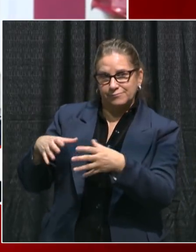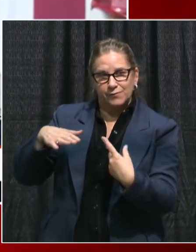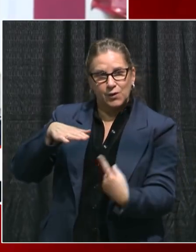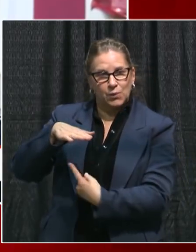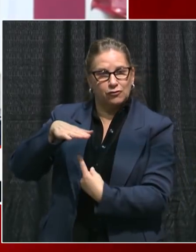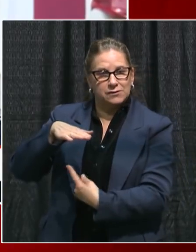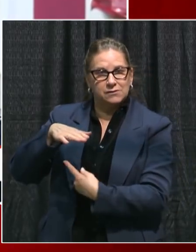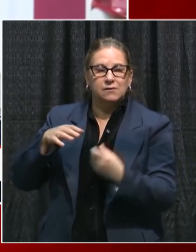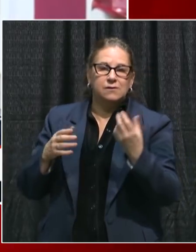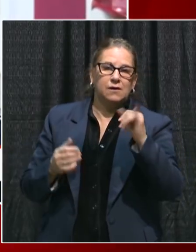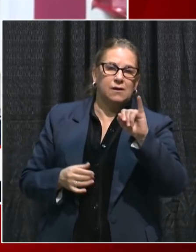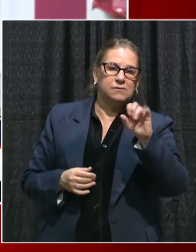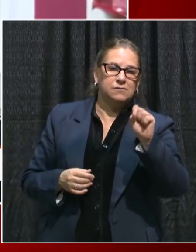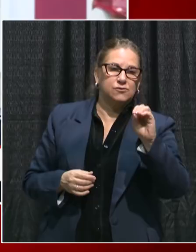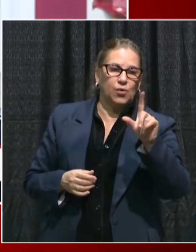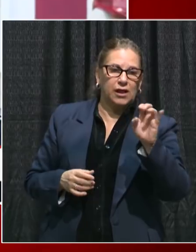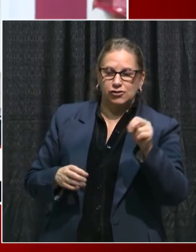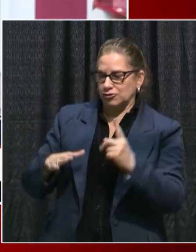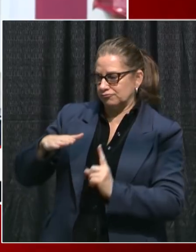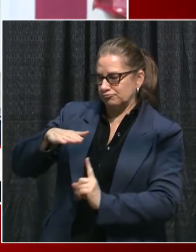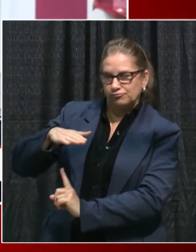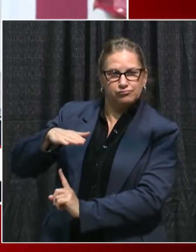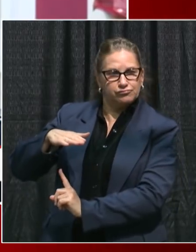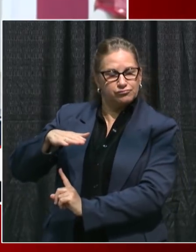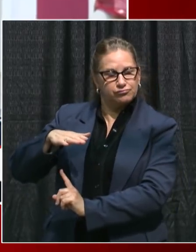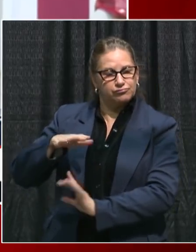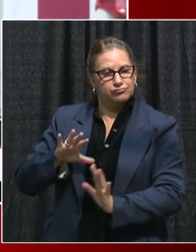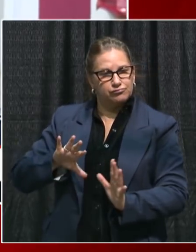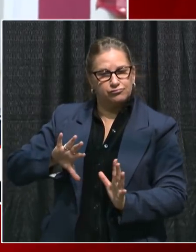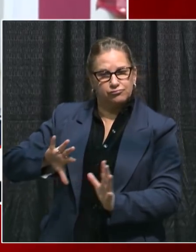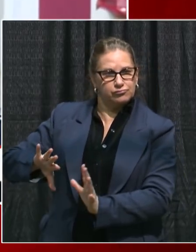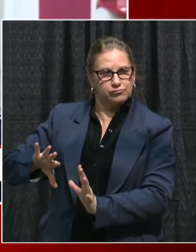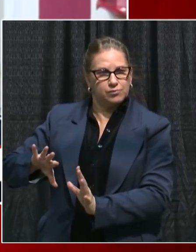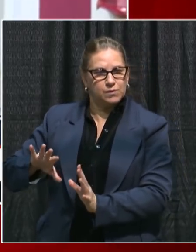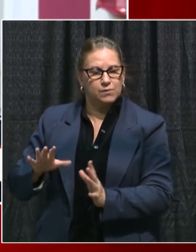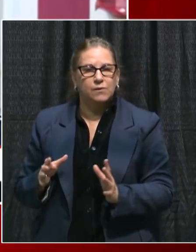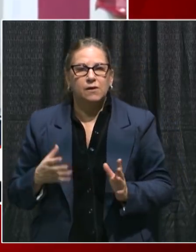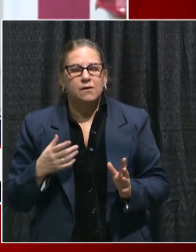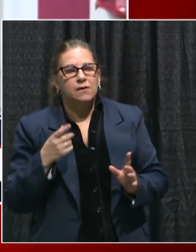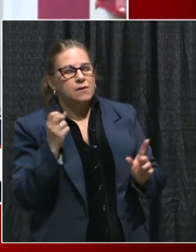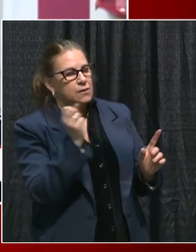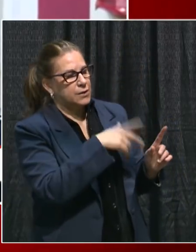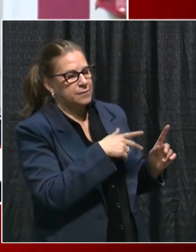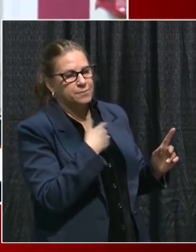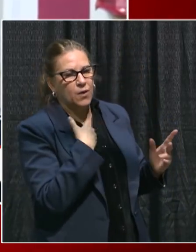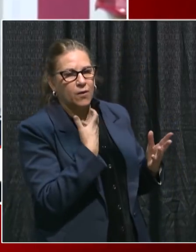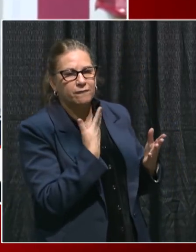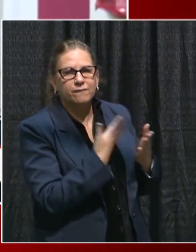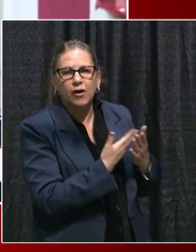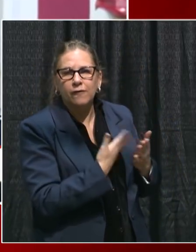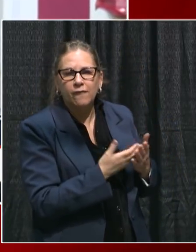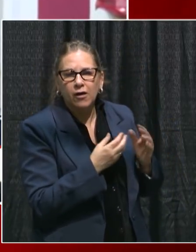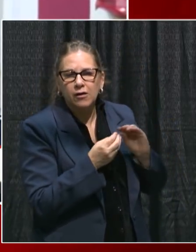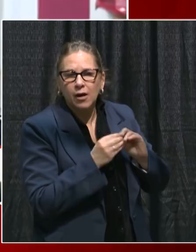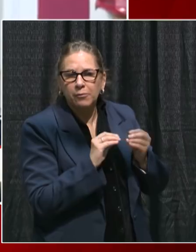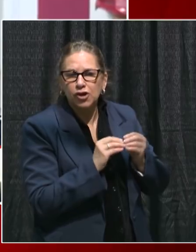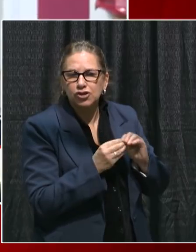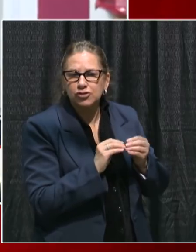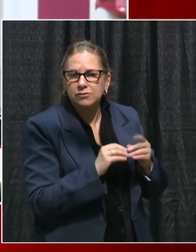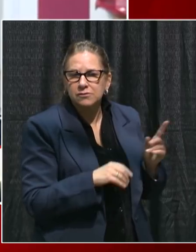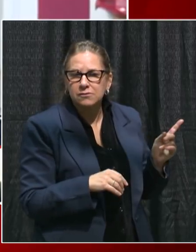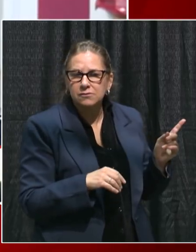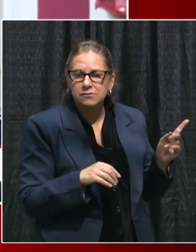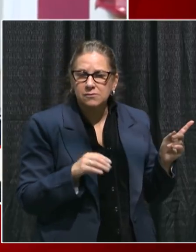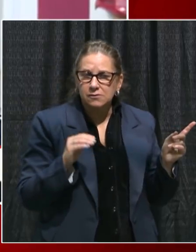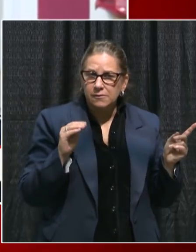Yes, Finnett. I wanted to clarify the earlier answers about contact tracing for the White House. I thought the mayor said the city's offered up